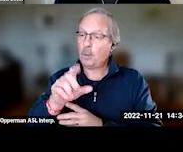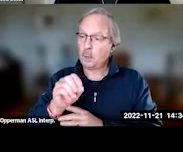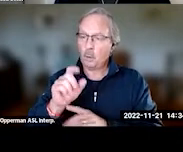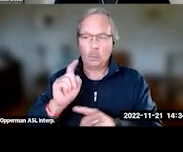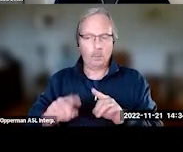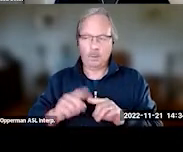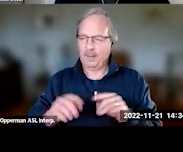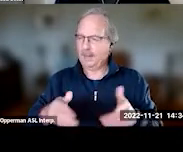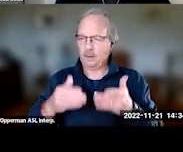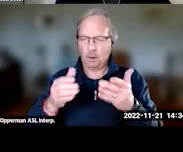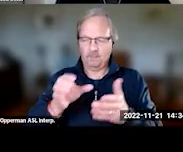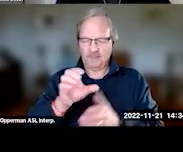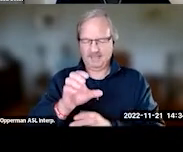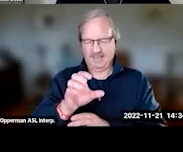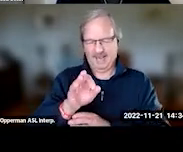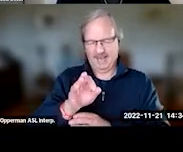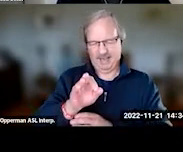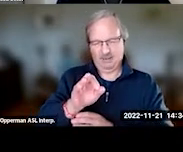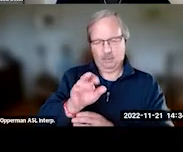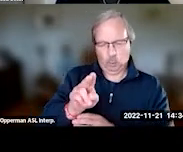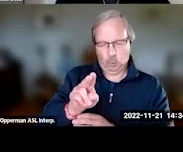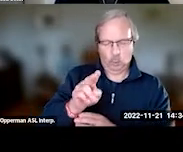credits.